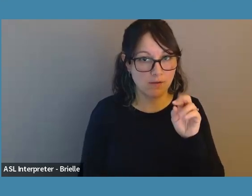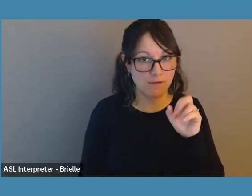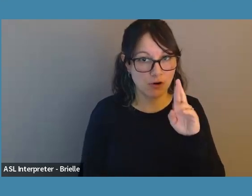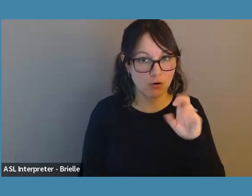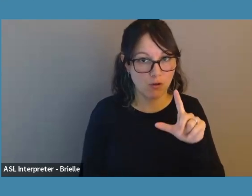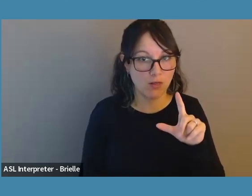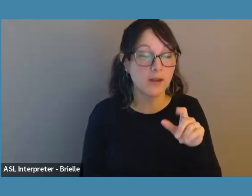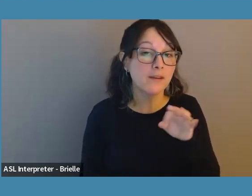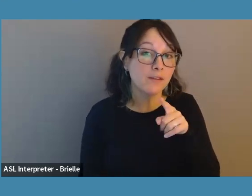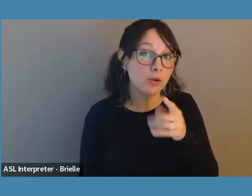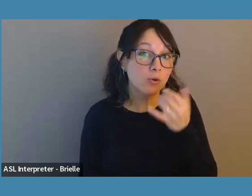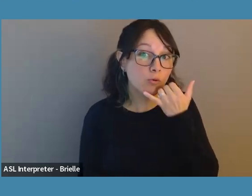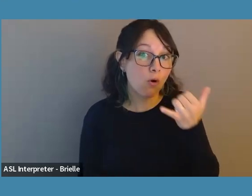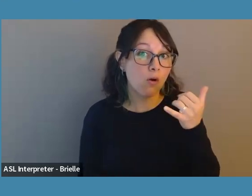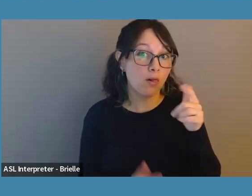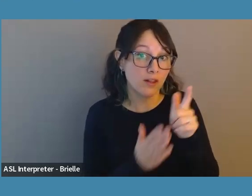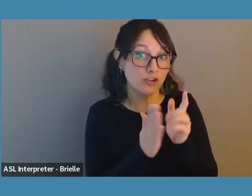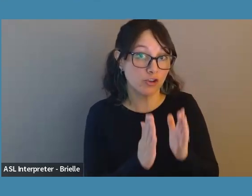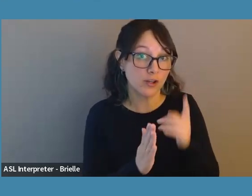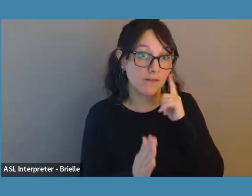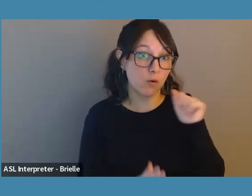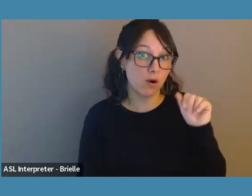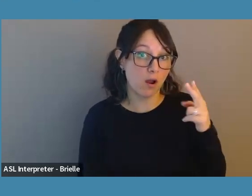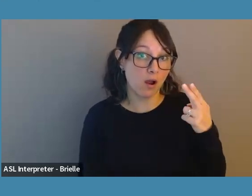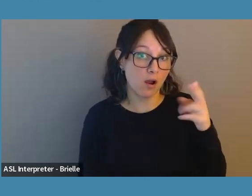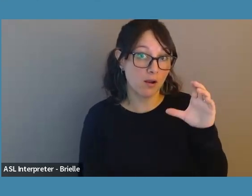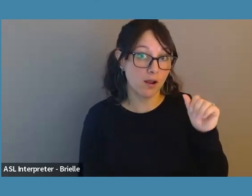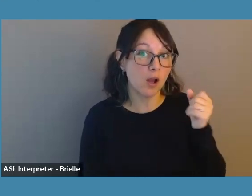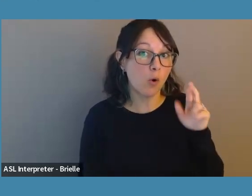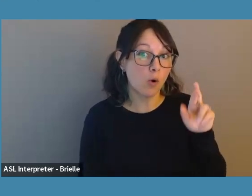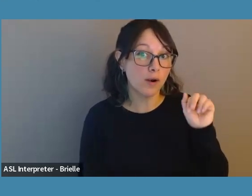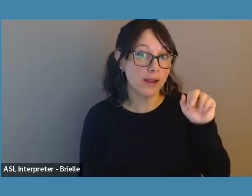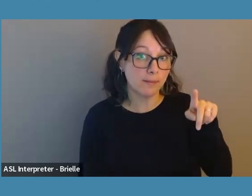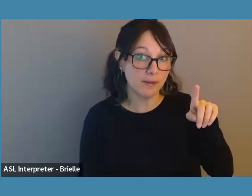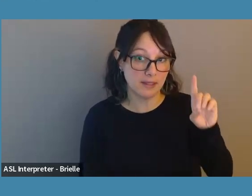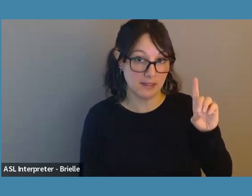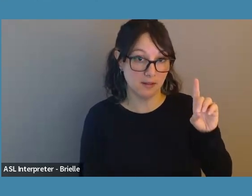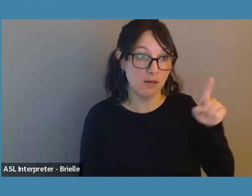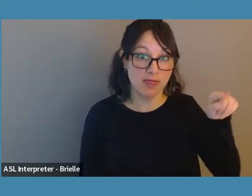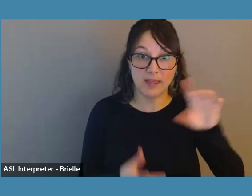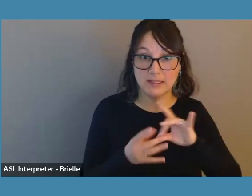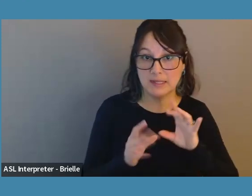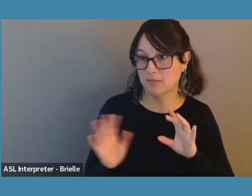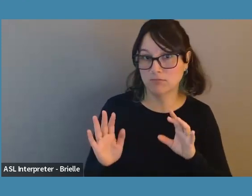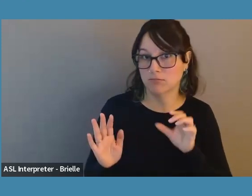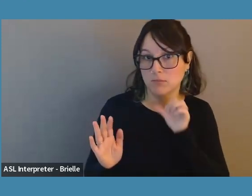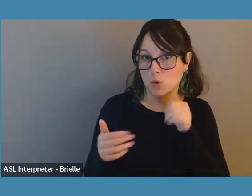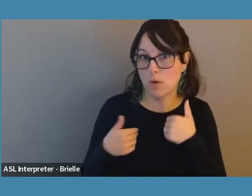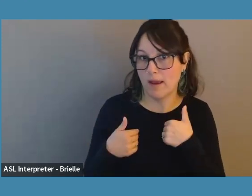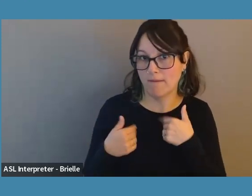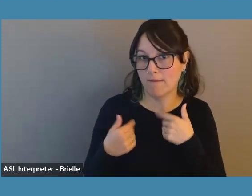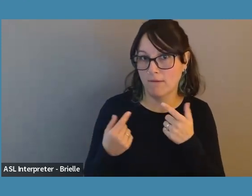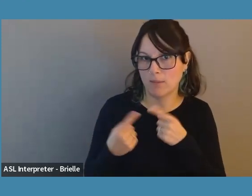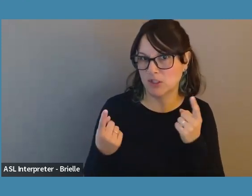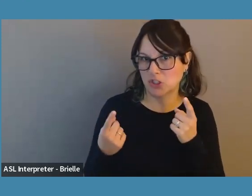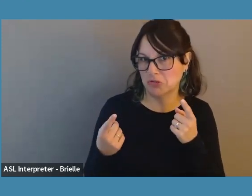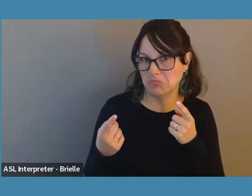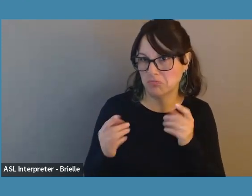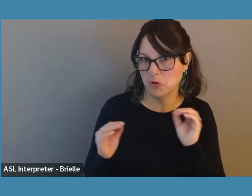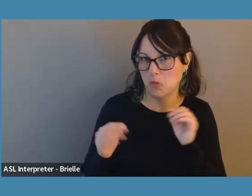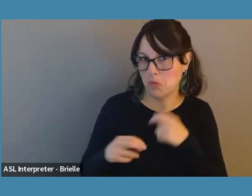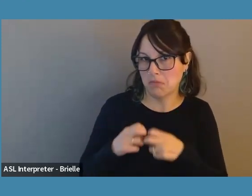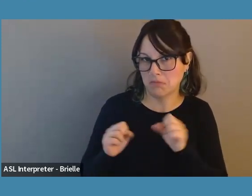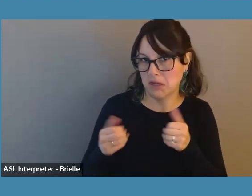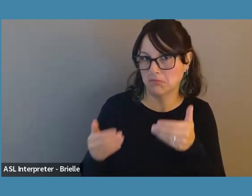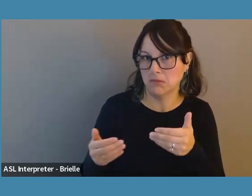call the attorney for AHCA or APD and they say, no, I do not have any opposition to continuing, you